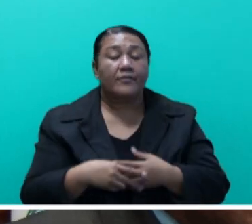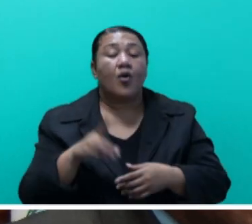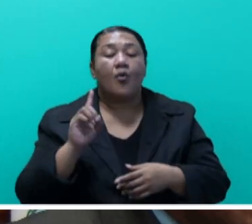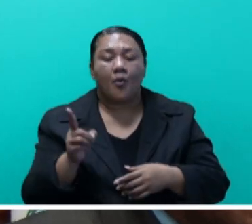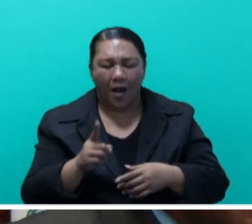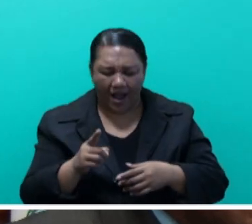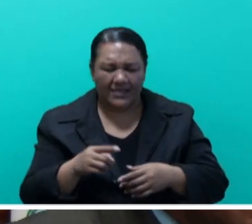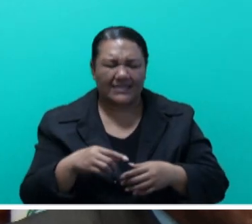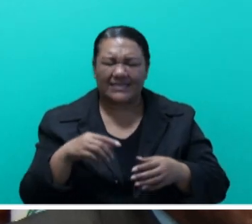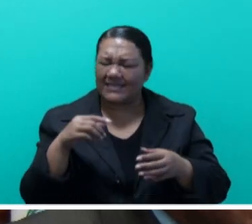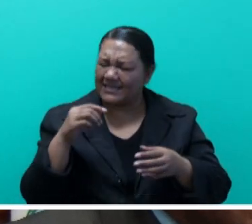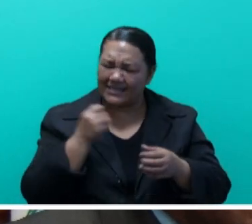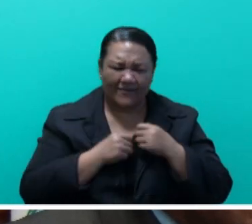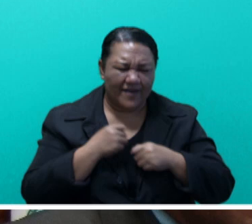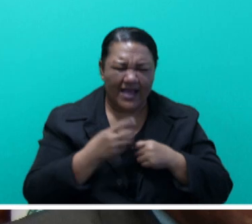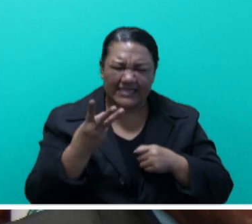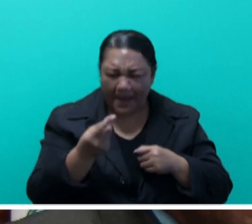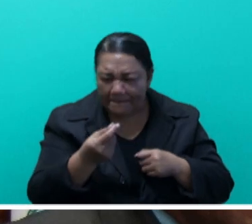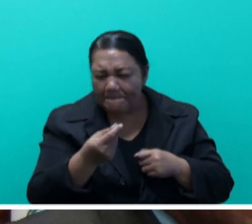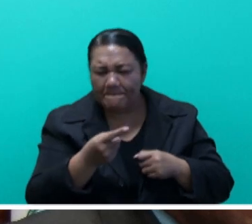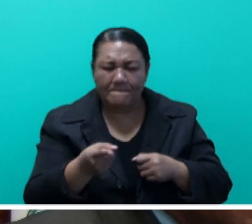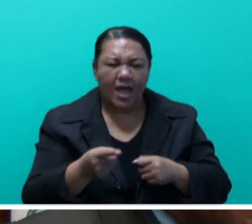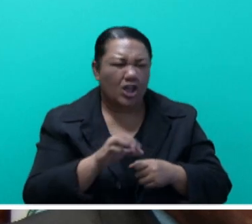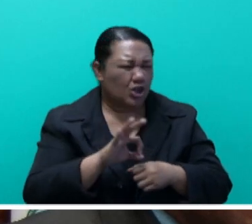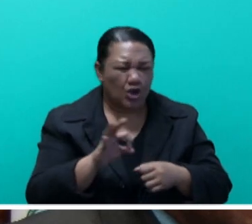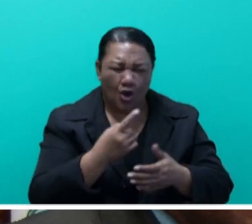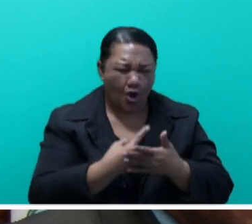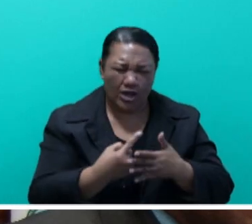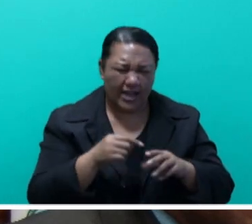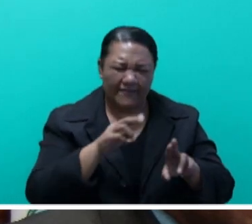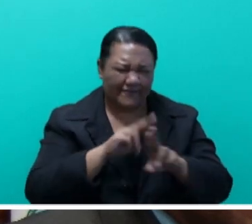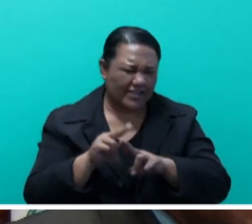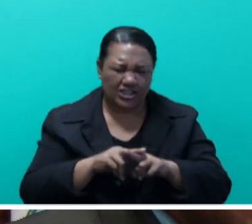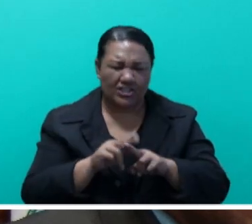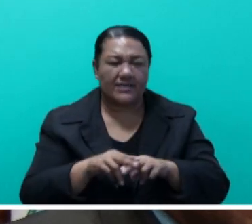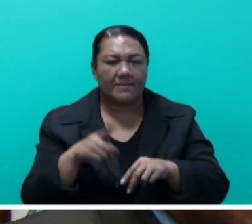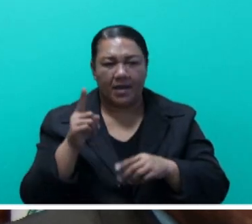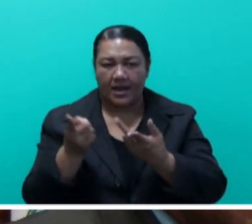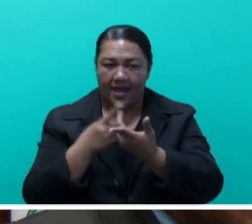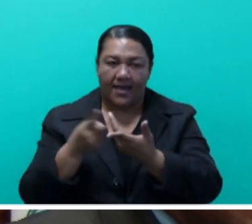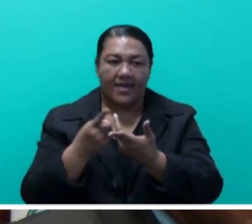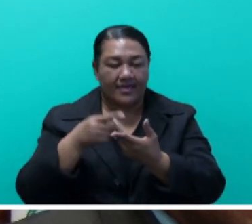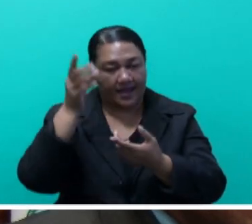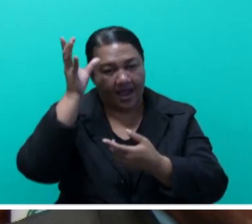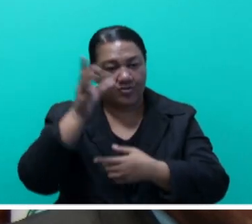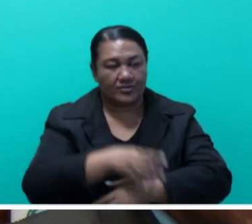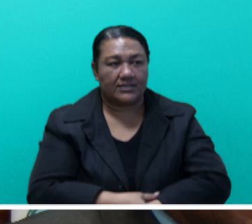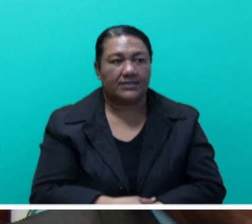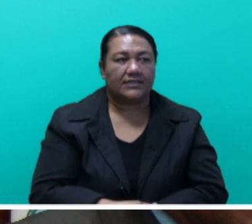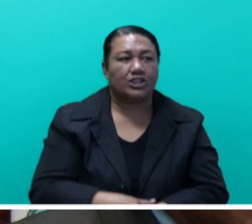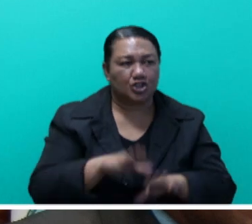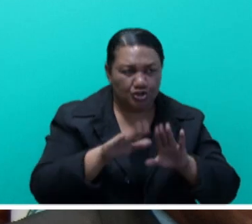on children's welfare and protection, not only in Fiji, sir, but globally as well. Mr. Speaker, sir, children